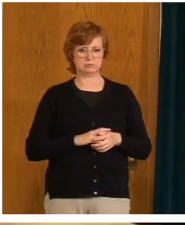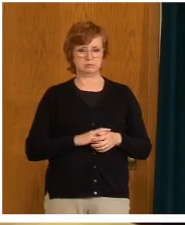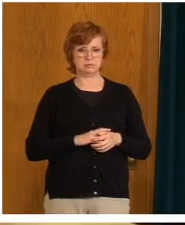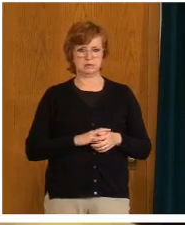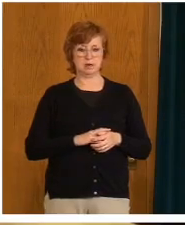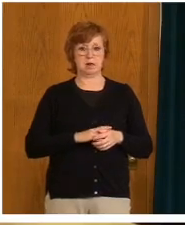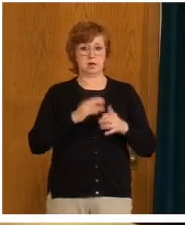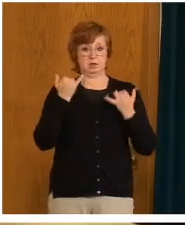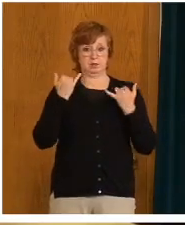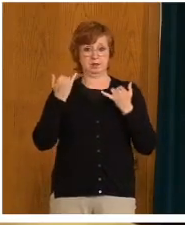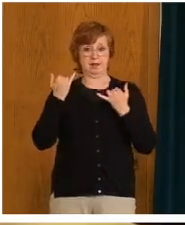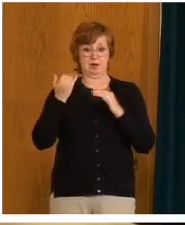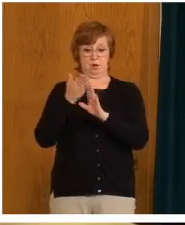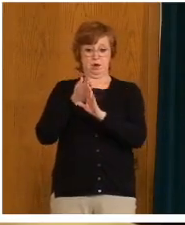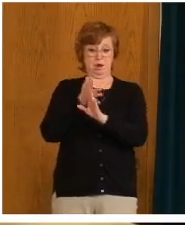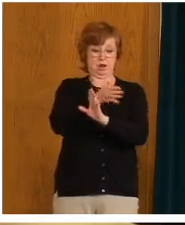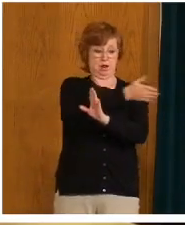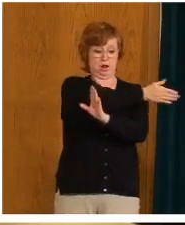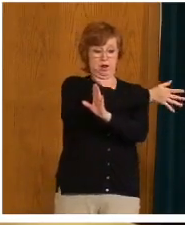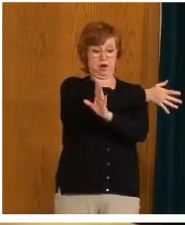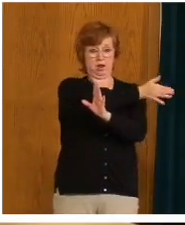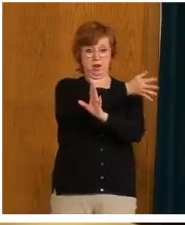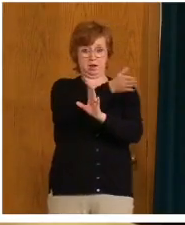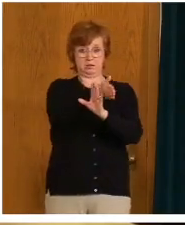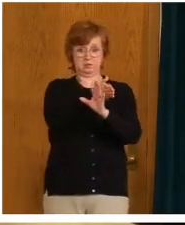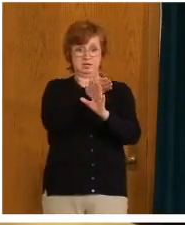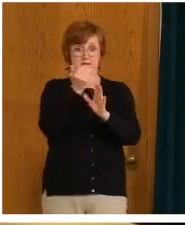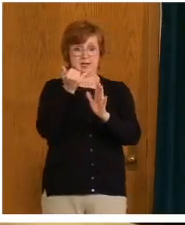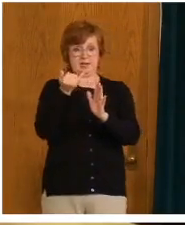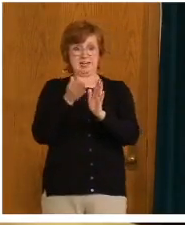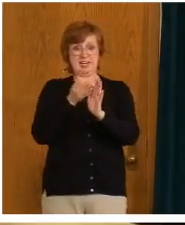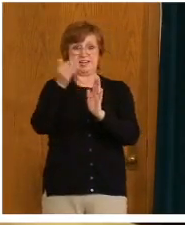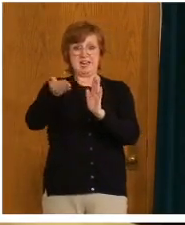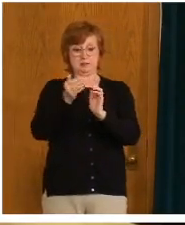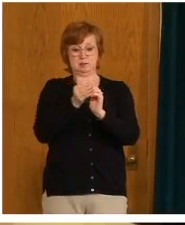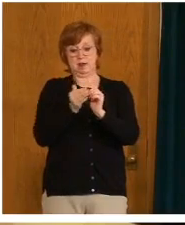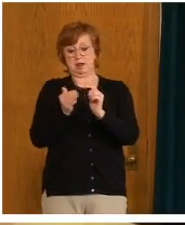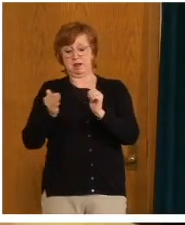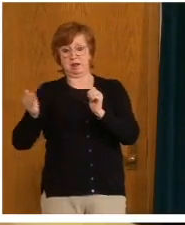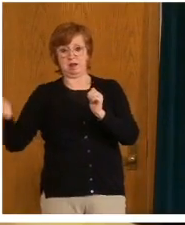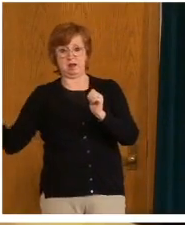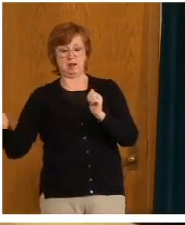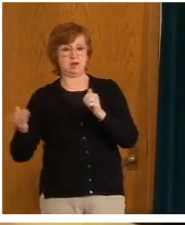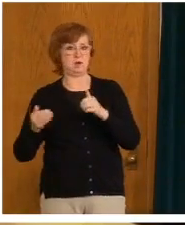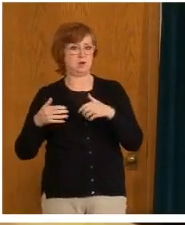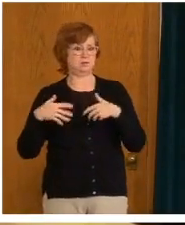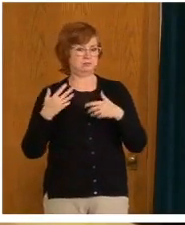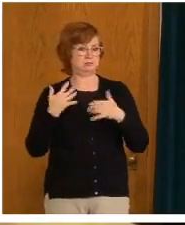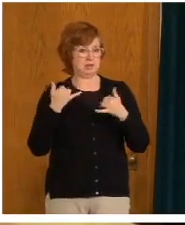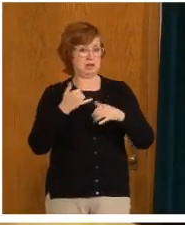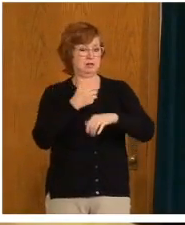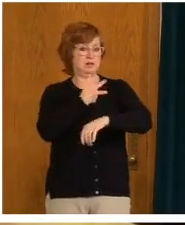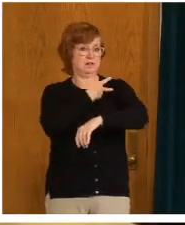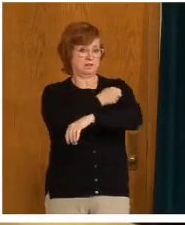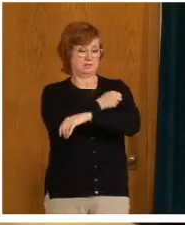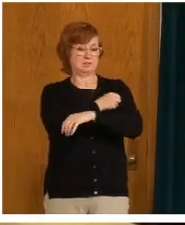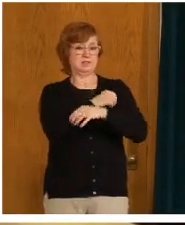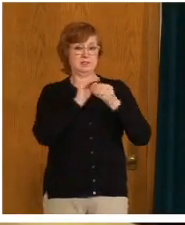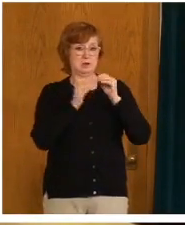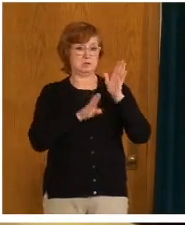been up until now. Where we are going from here on with the elevated numbers of vaccines, and now we're open